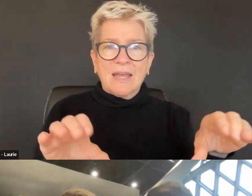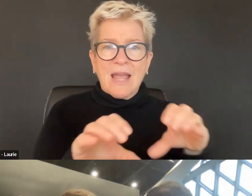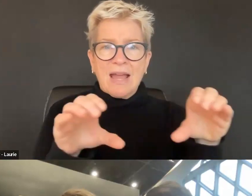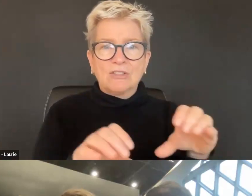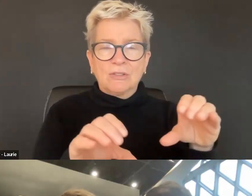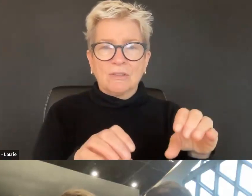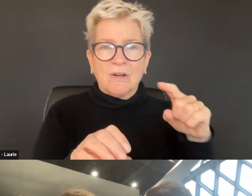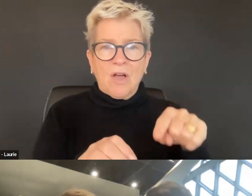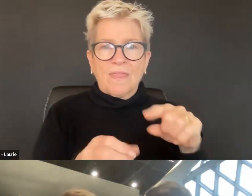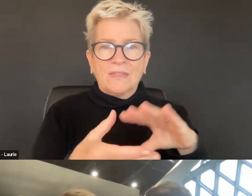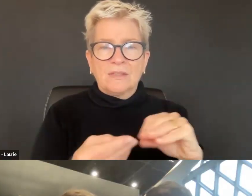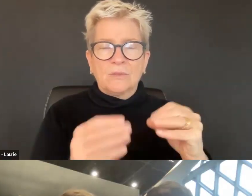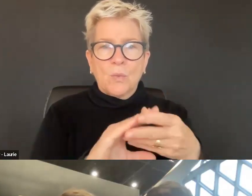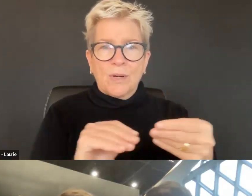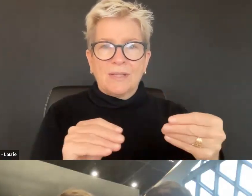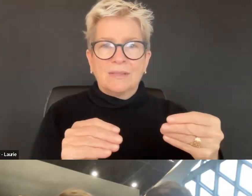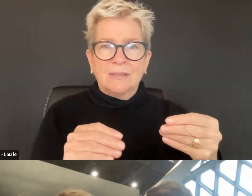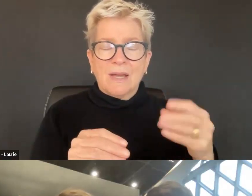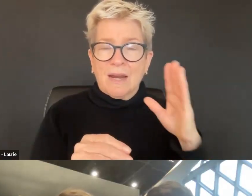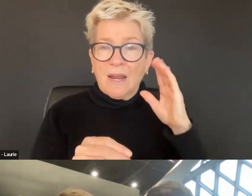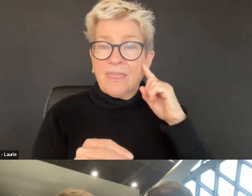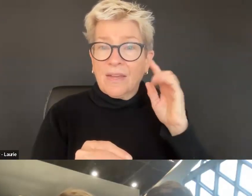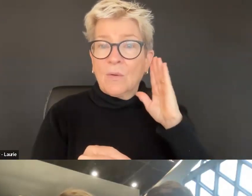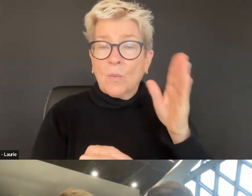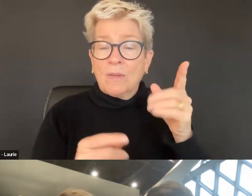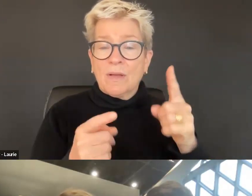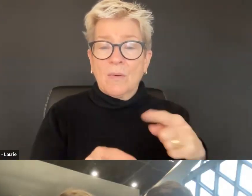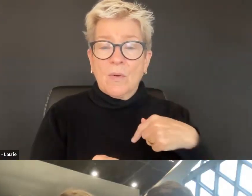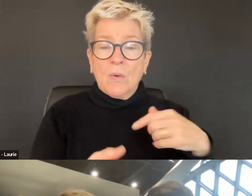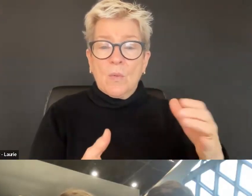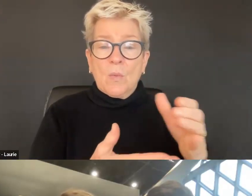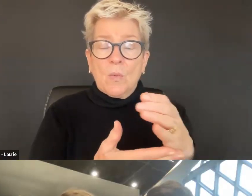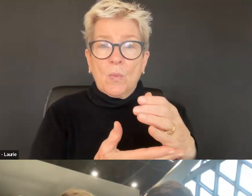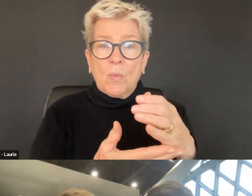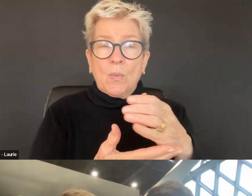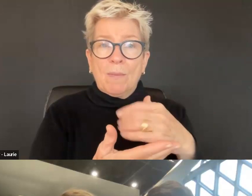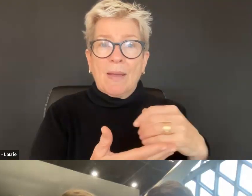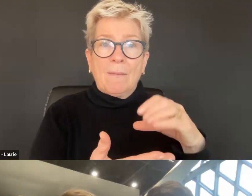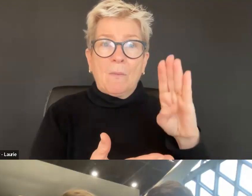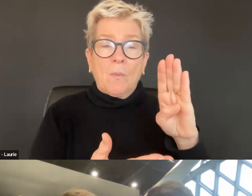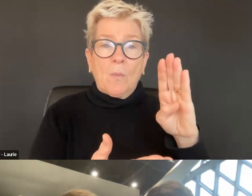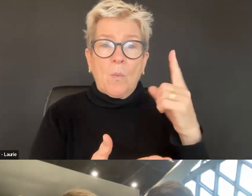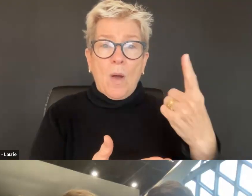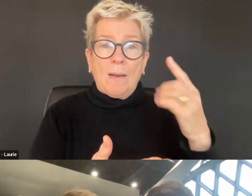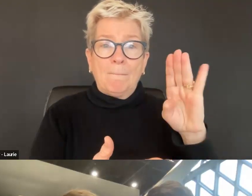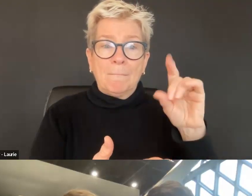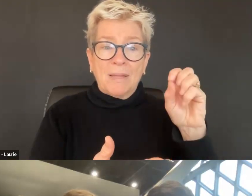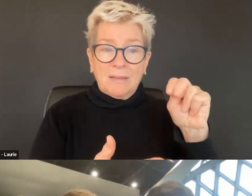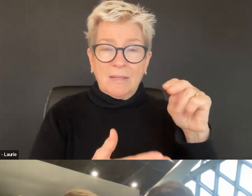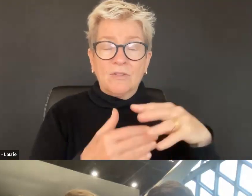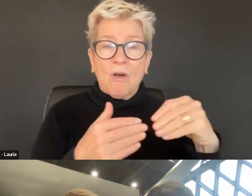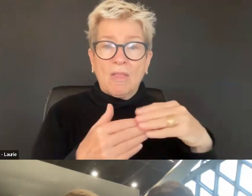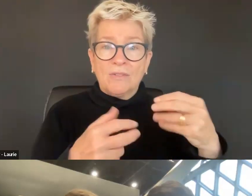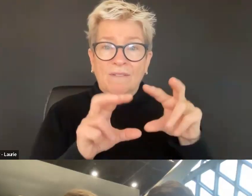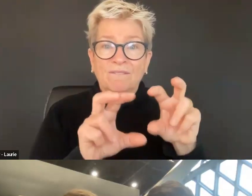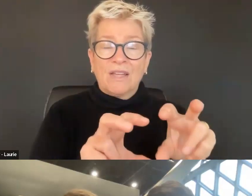be. We made $1 billion in investment in housing last session. And for people who think